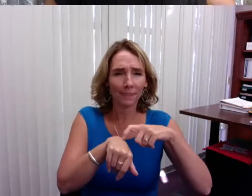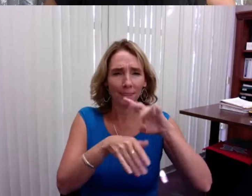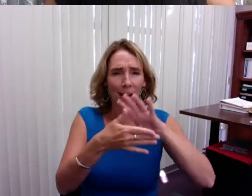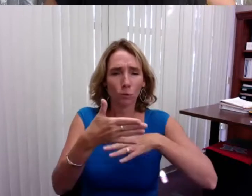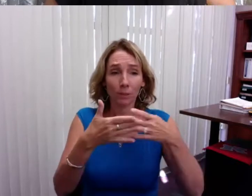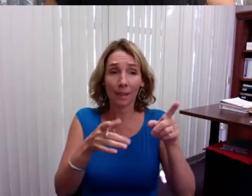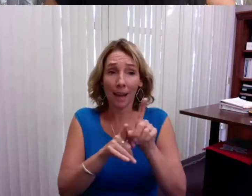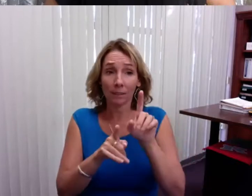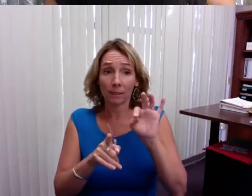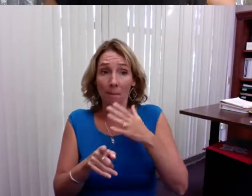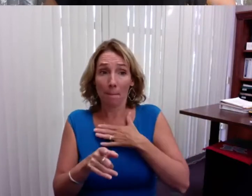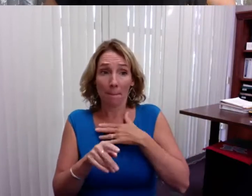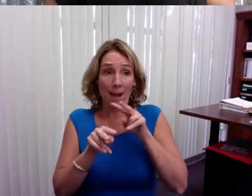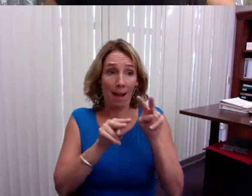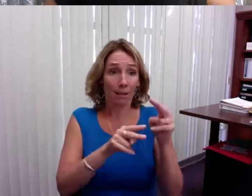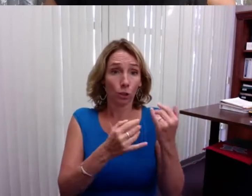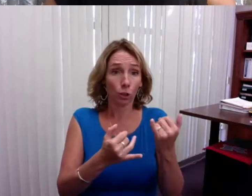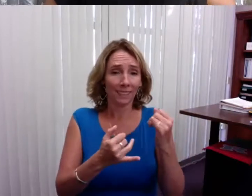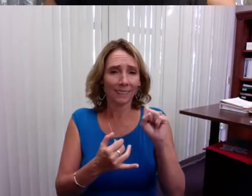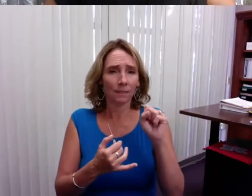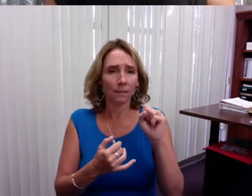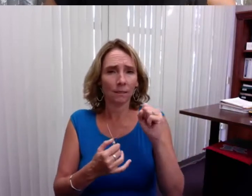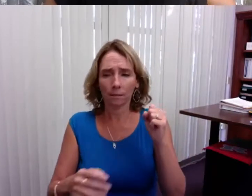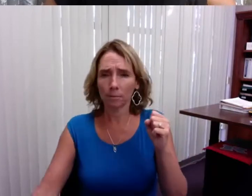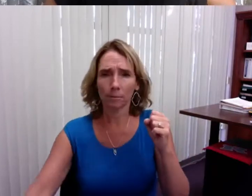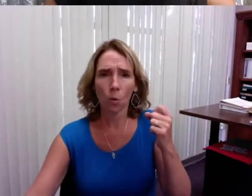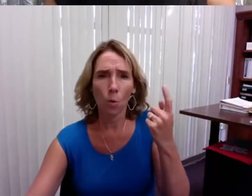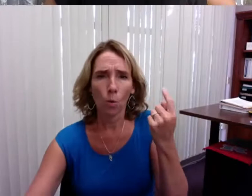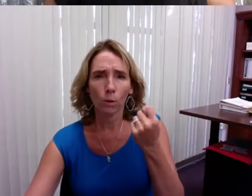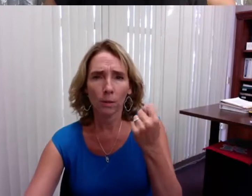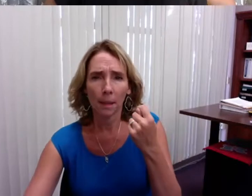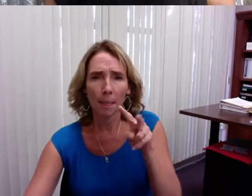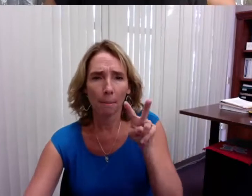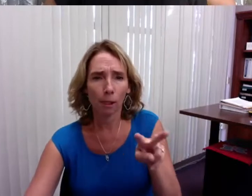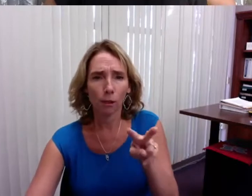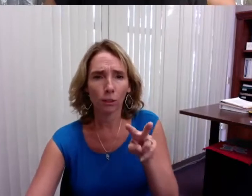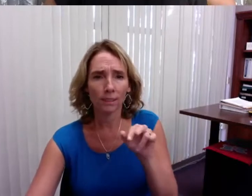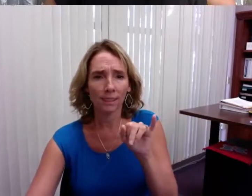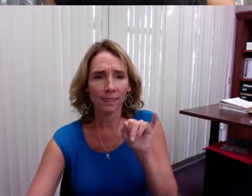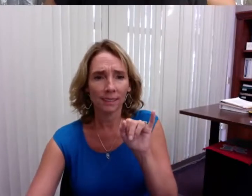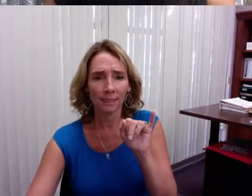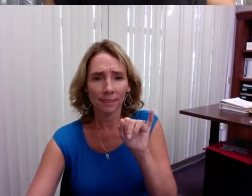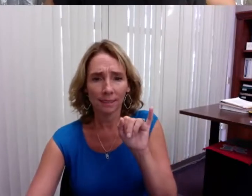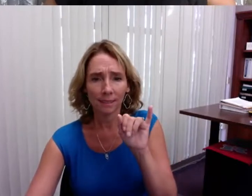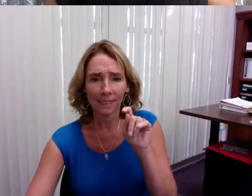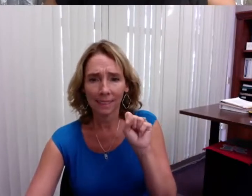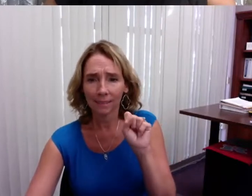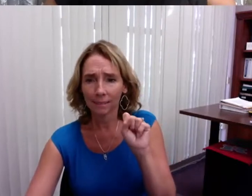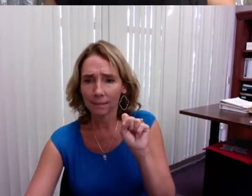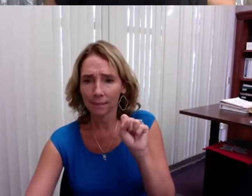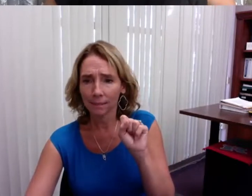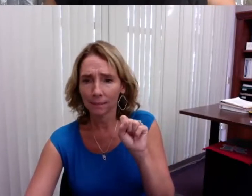slots. So I gotta review that information. Right now, as it currently stands, it looks like, hold on one